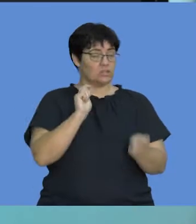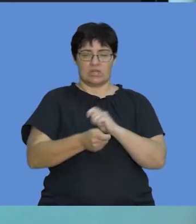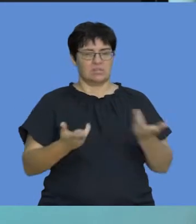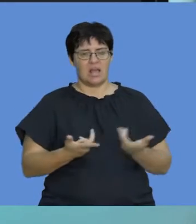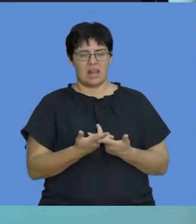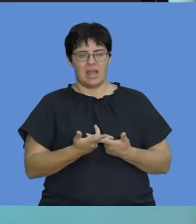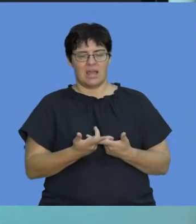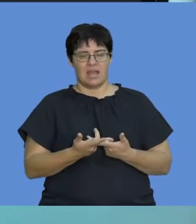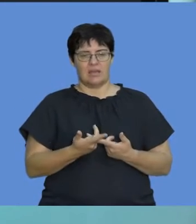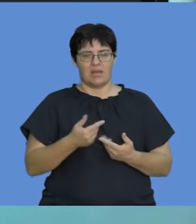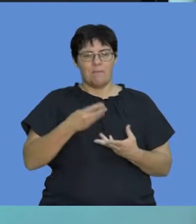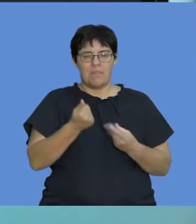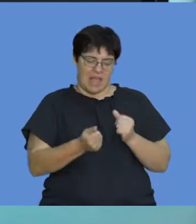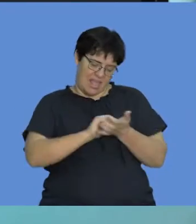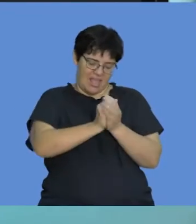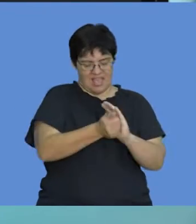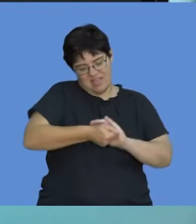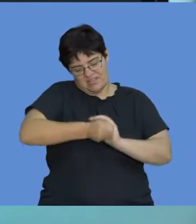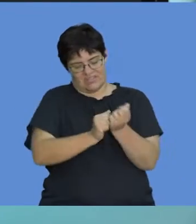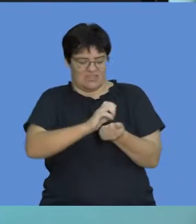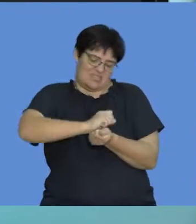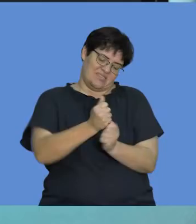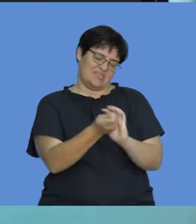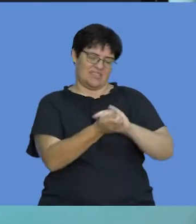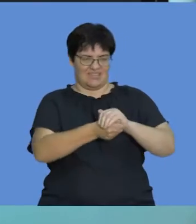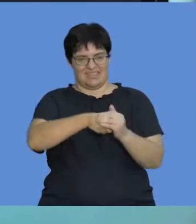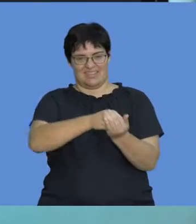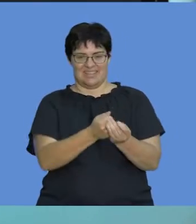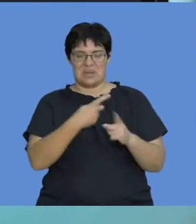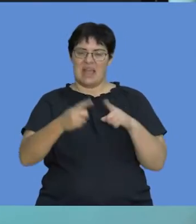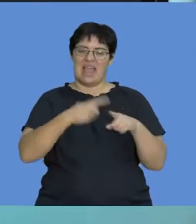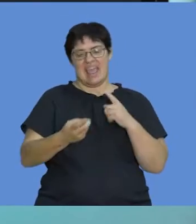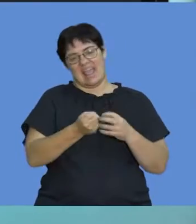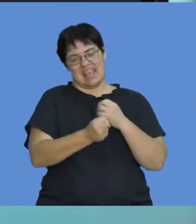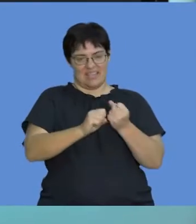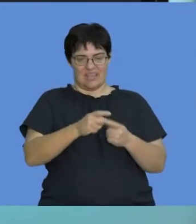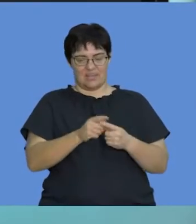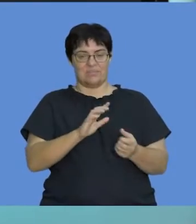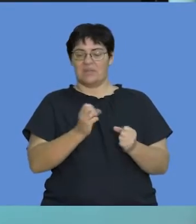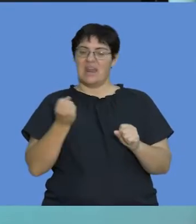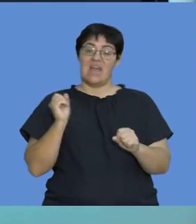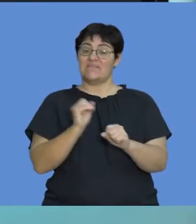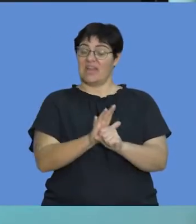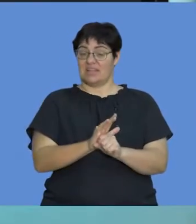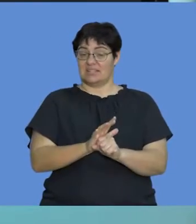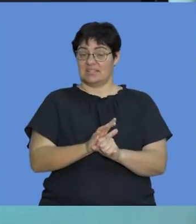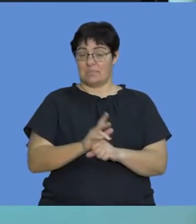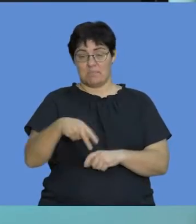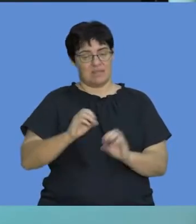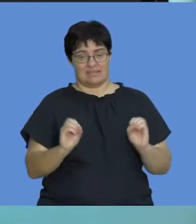it's like playing with Play-Doh when you were little, and you squish it and squash it and all those sort of things, okay? That doesn't affect